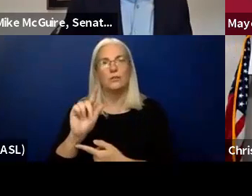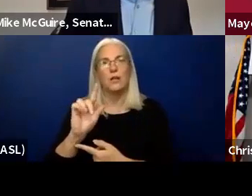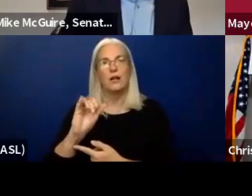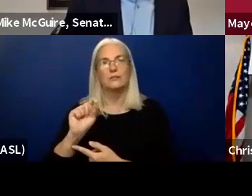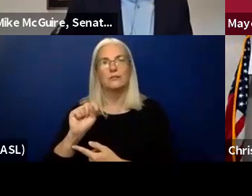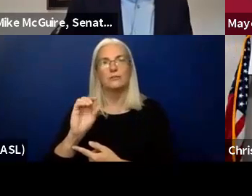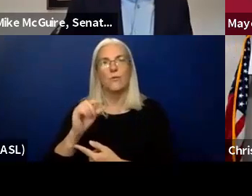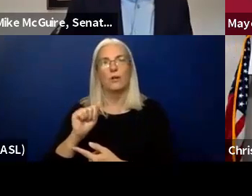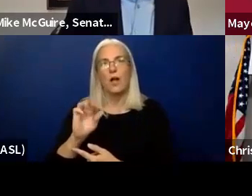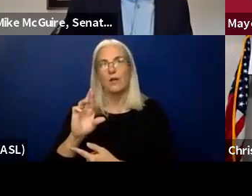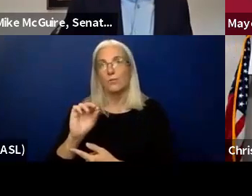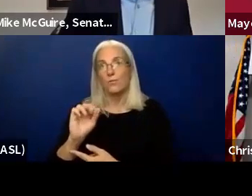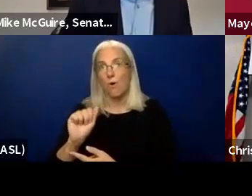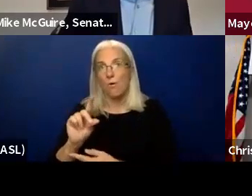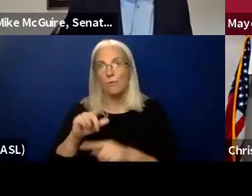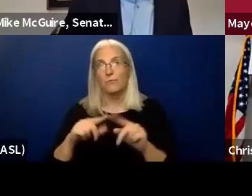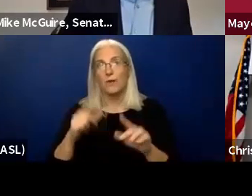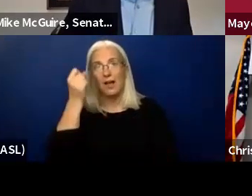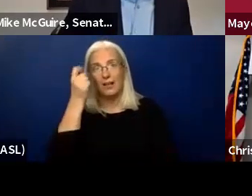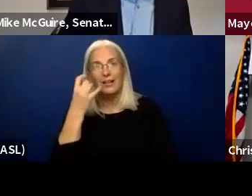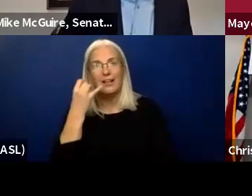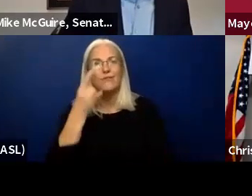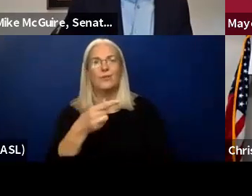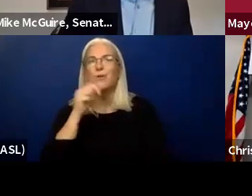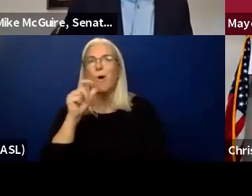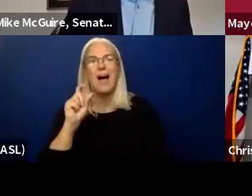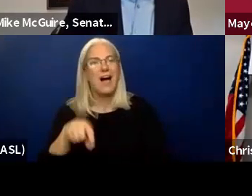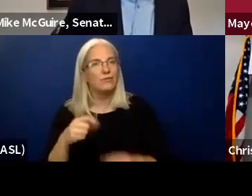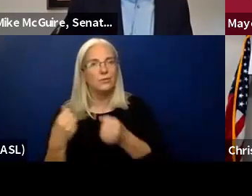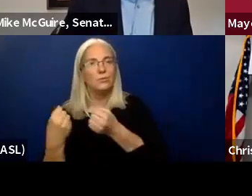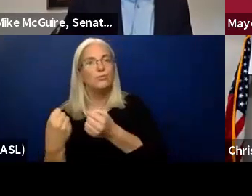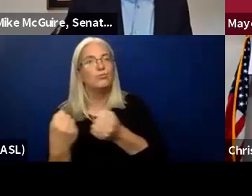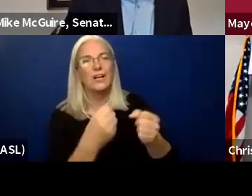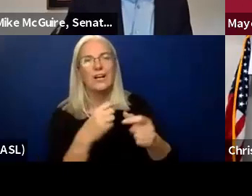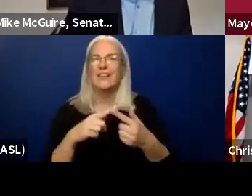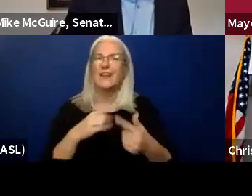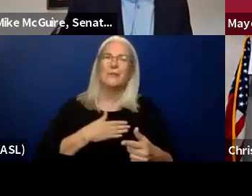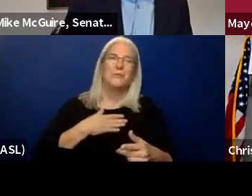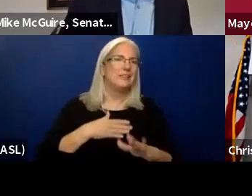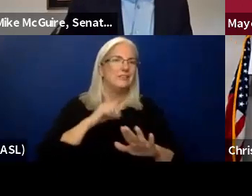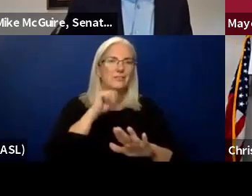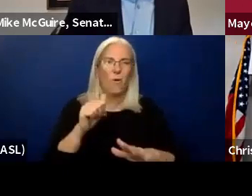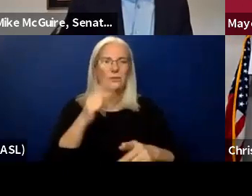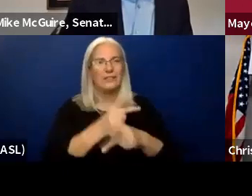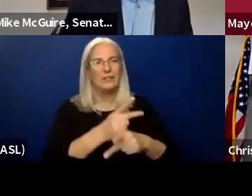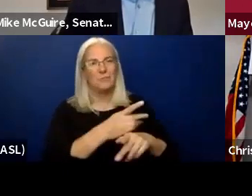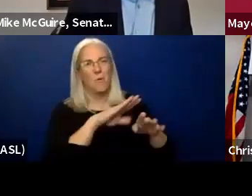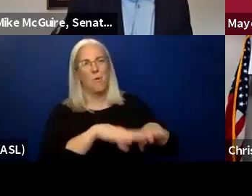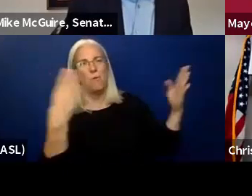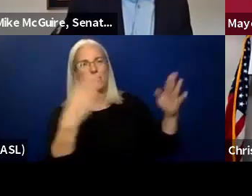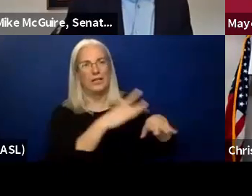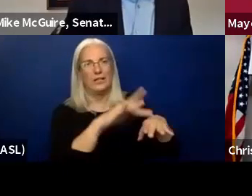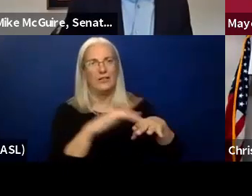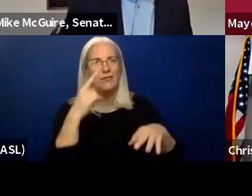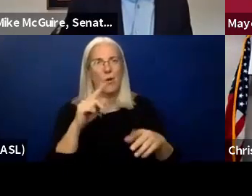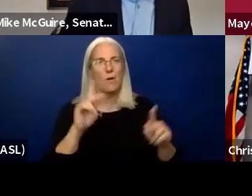around, please don't drive around. Keep those roads open so we can get in and out quick. Things change quickly. And who knows, our base camp